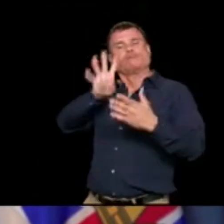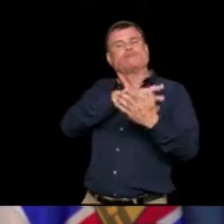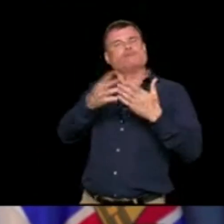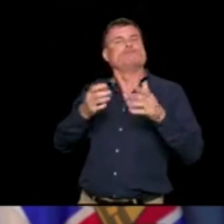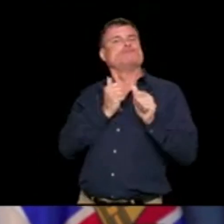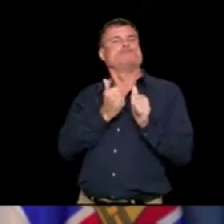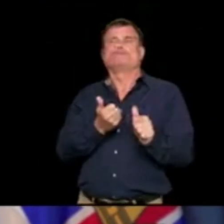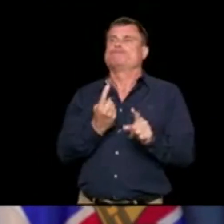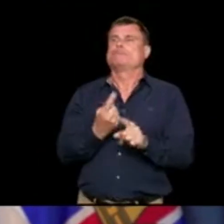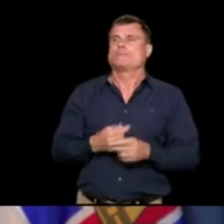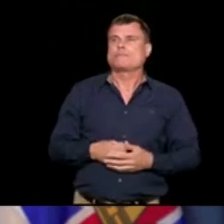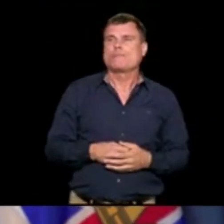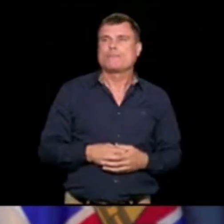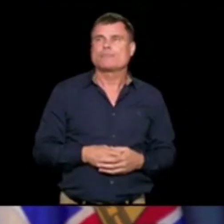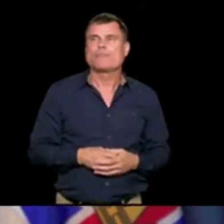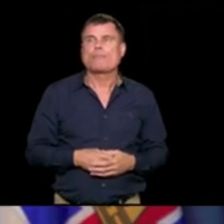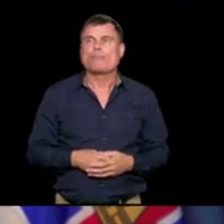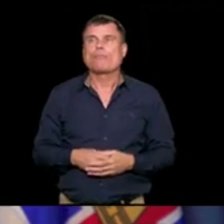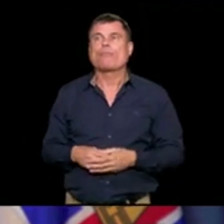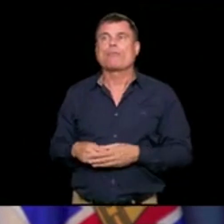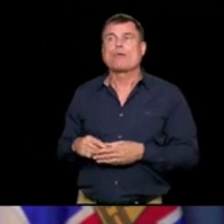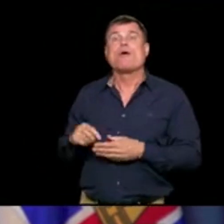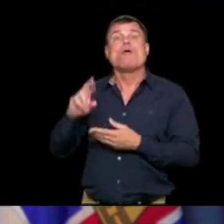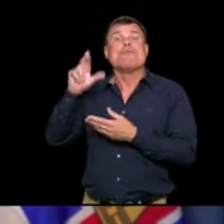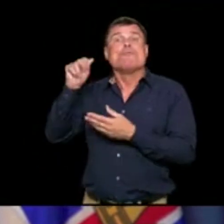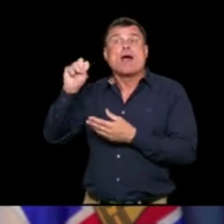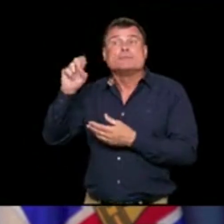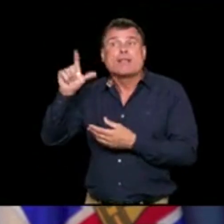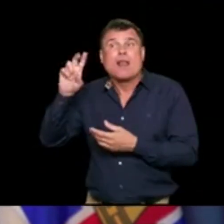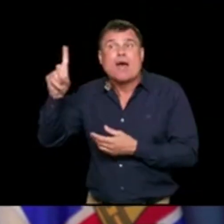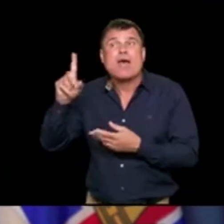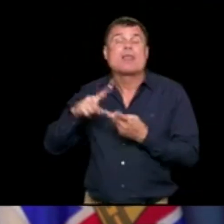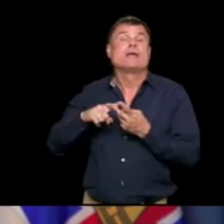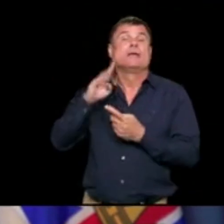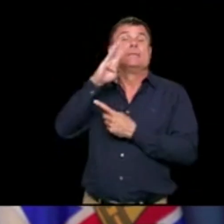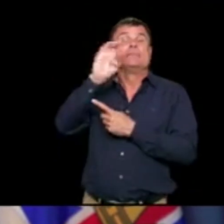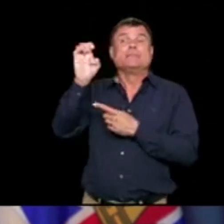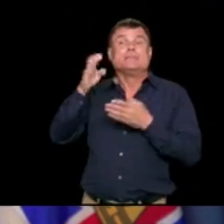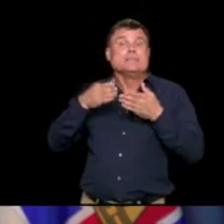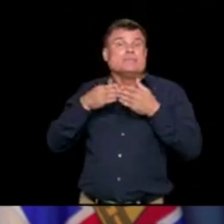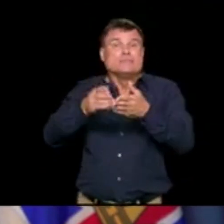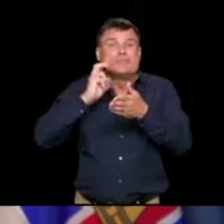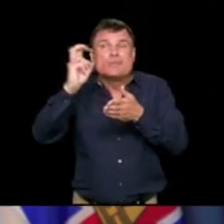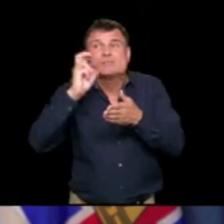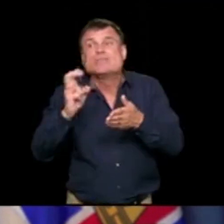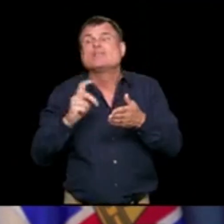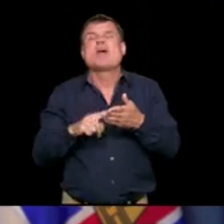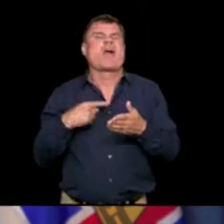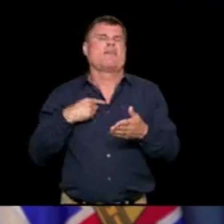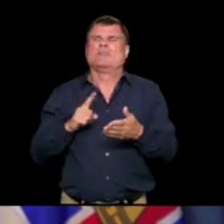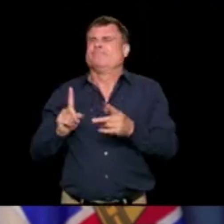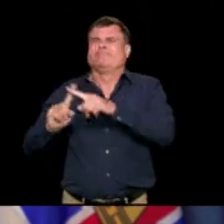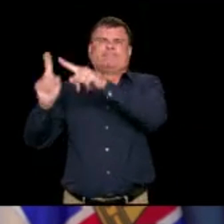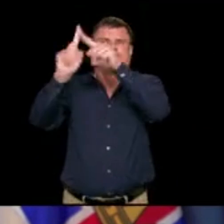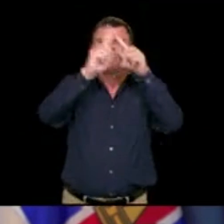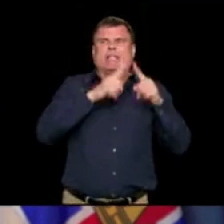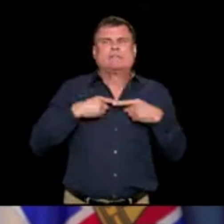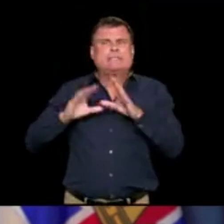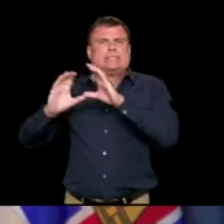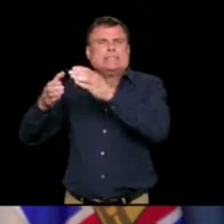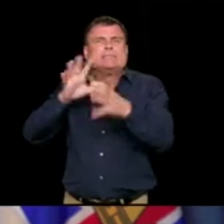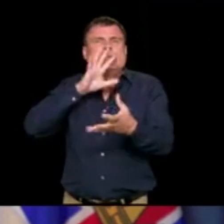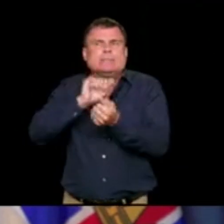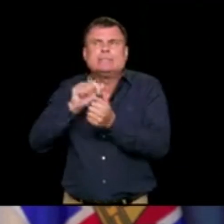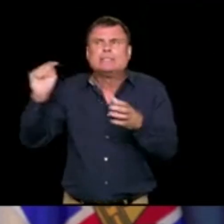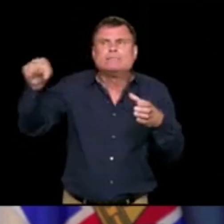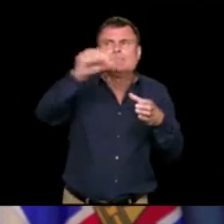This is the same process that is currently happening with other transportation agencies, with TransLink and with BC Transit. A task